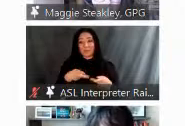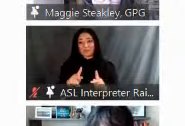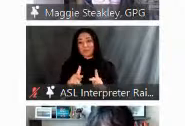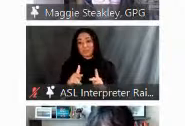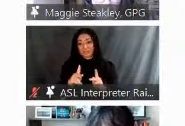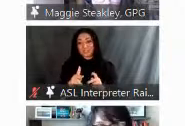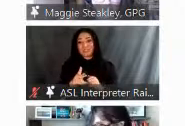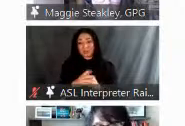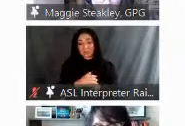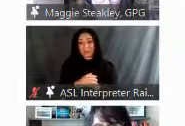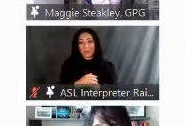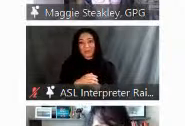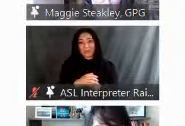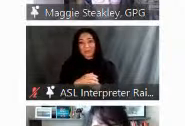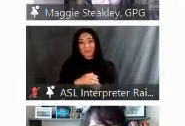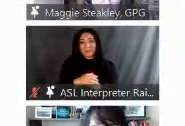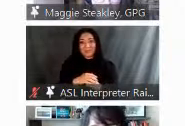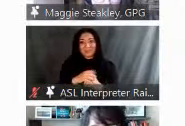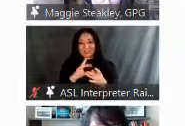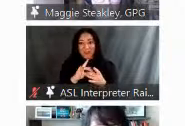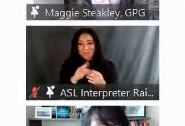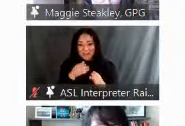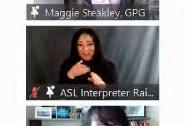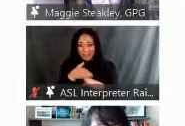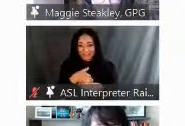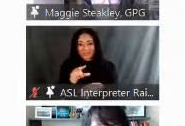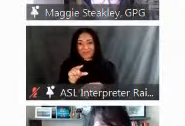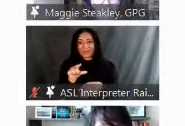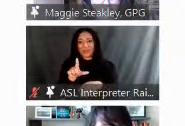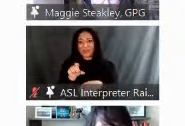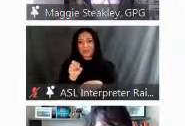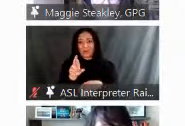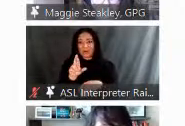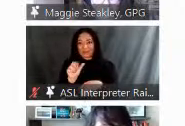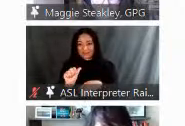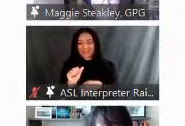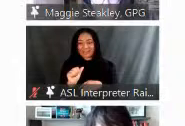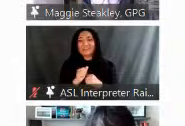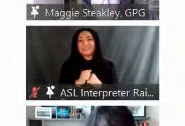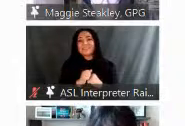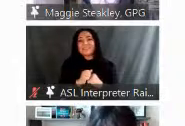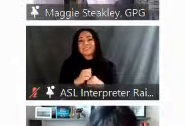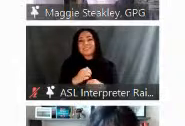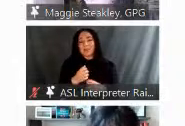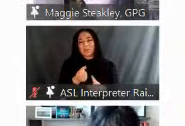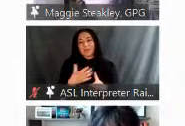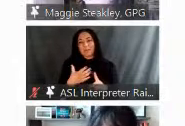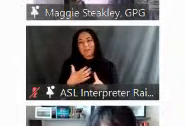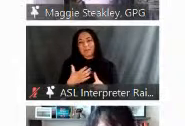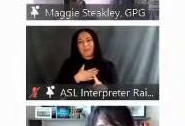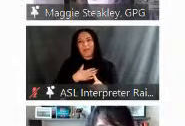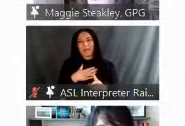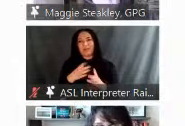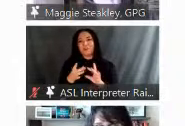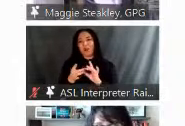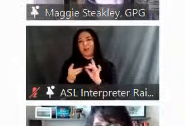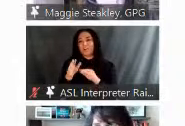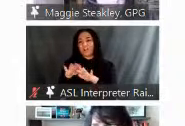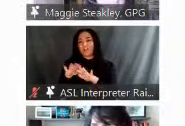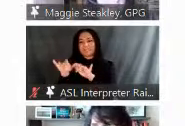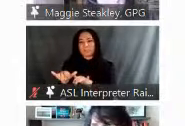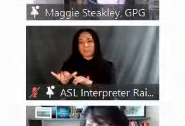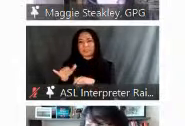even follow up behind Gloria's comments, and just want to elaborate on my comment and discourse that